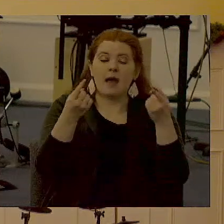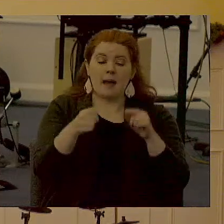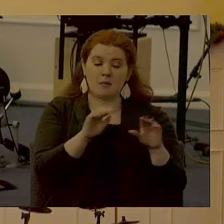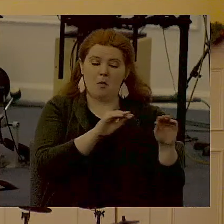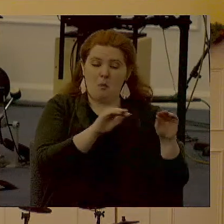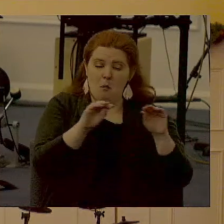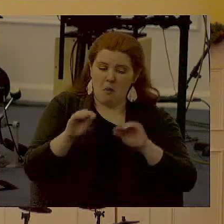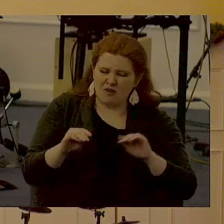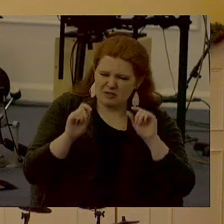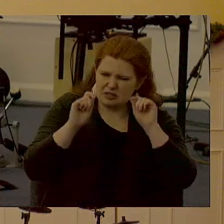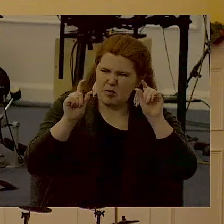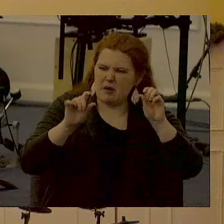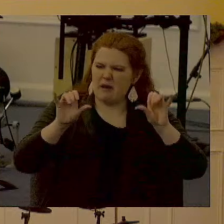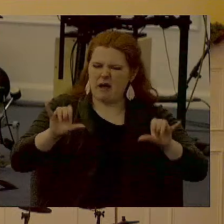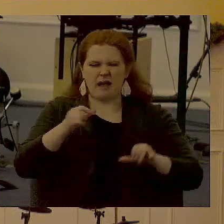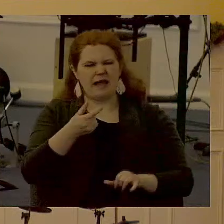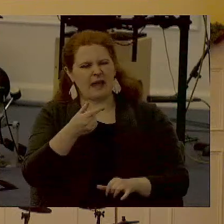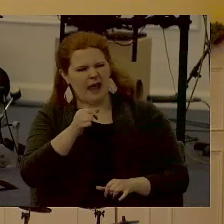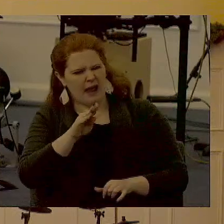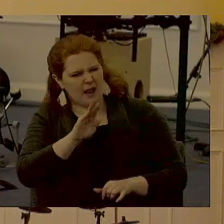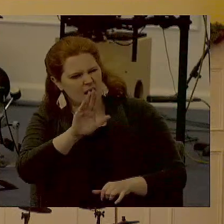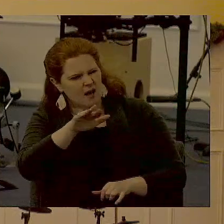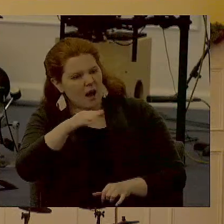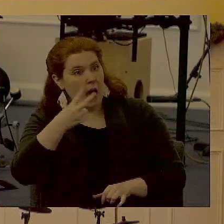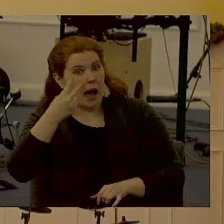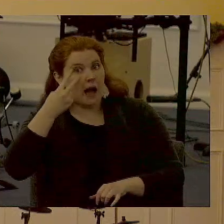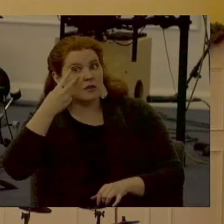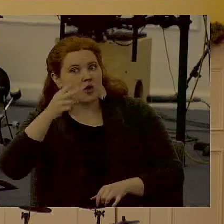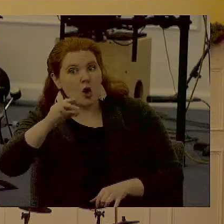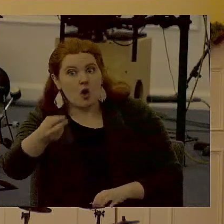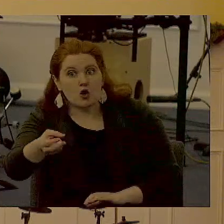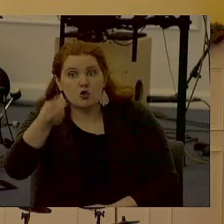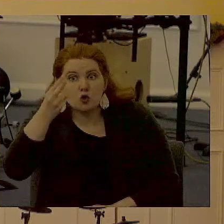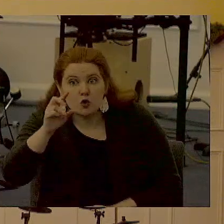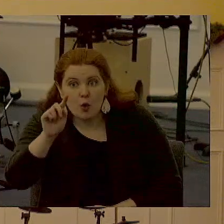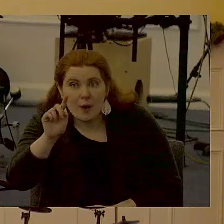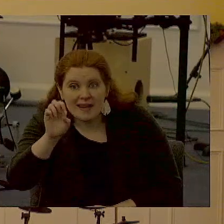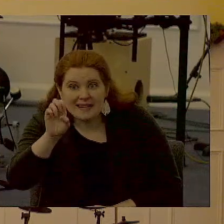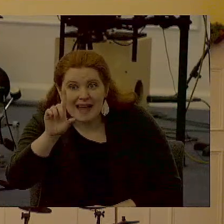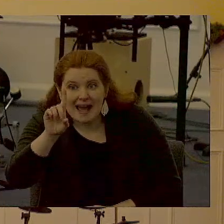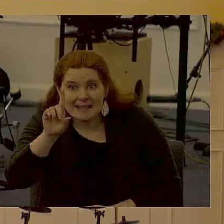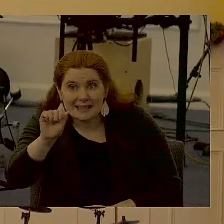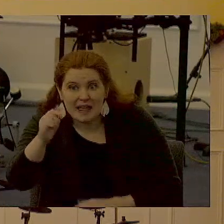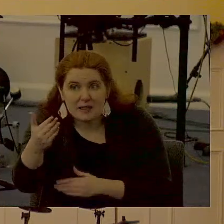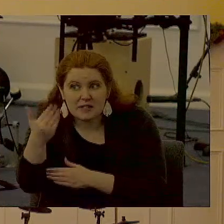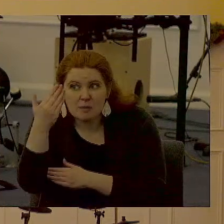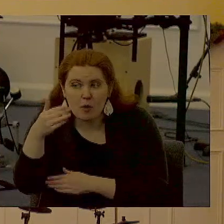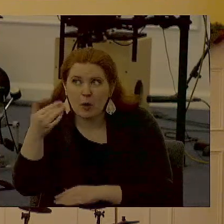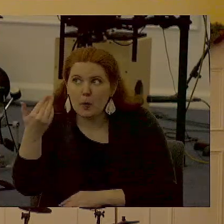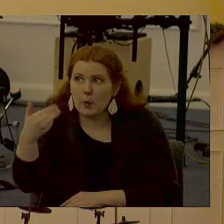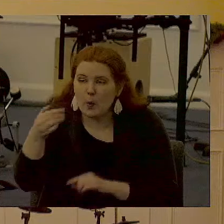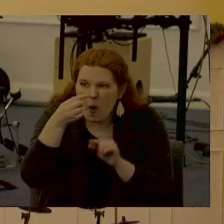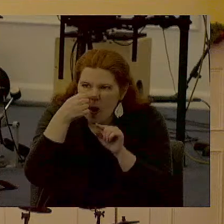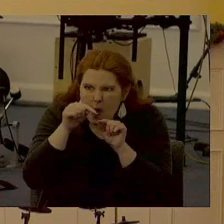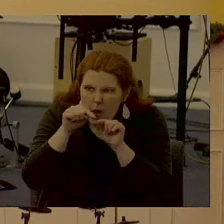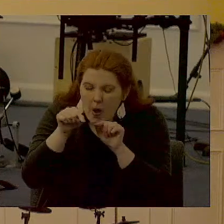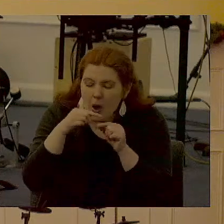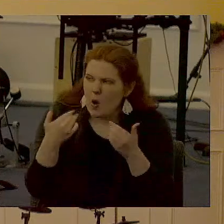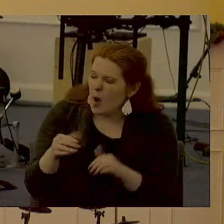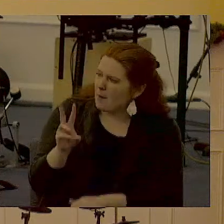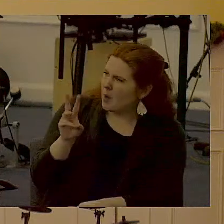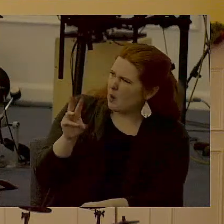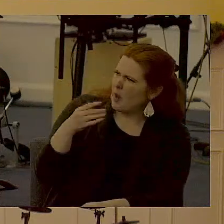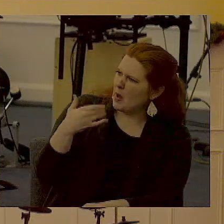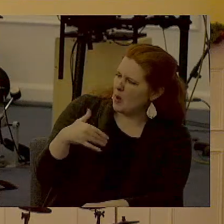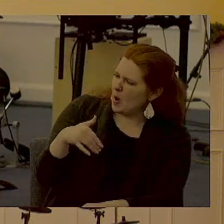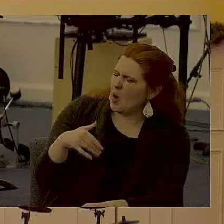we were surprised. Gabe said, Dad, I saw 2 Teslas on the way to church the other day. And I said, wow.